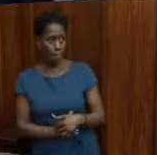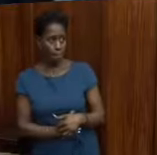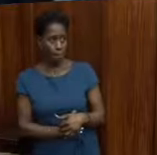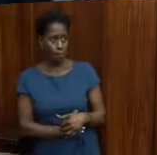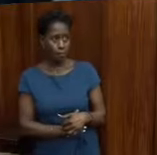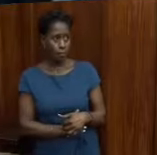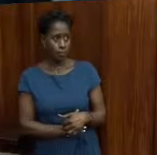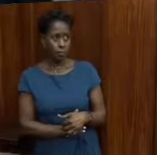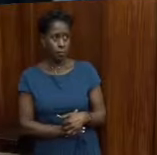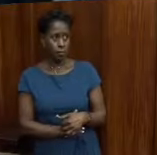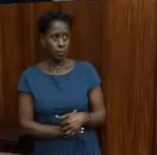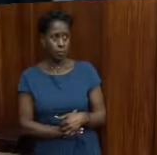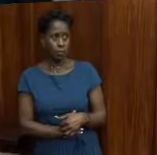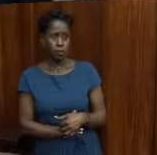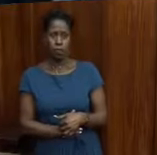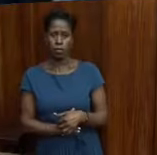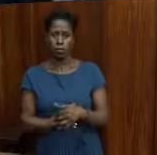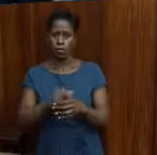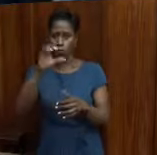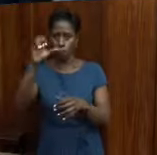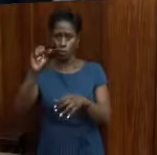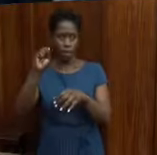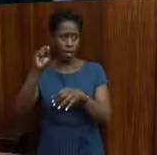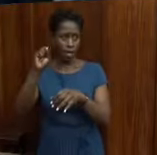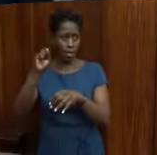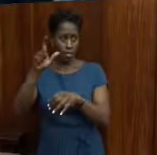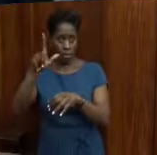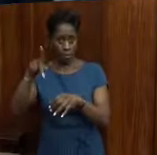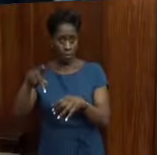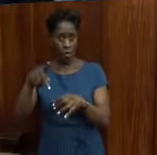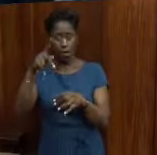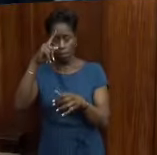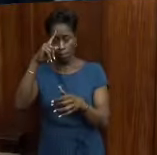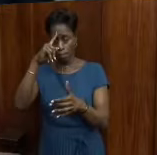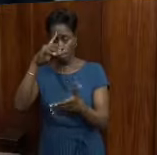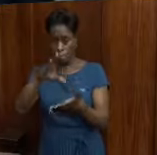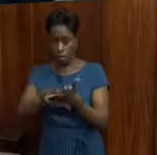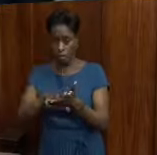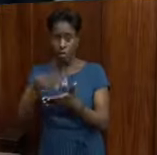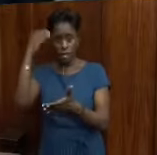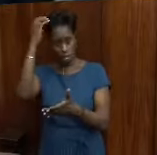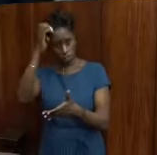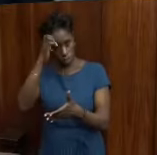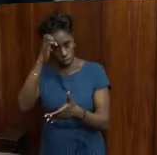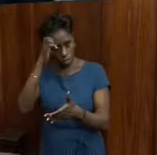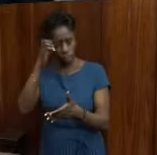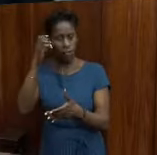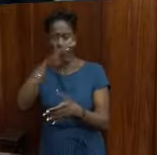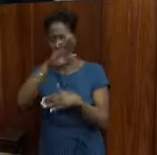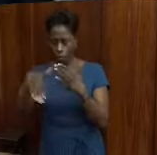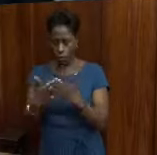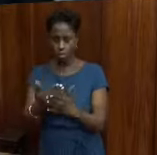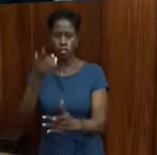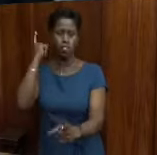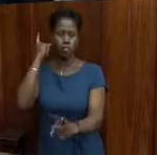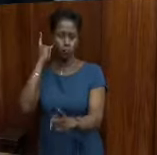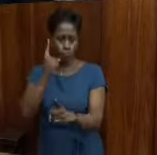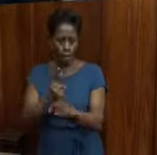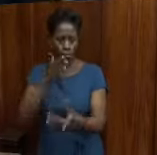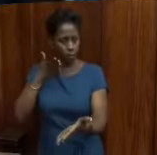Mr. Speaker, the St. Lucia Labour Party believes that education is a right and not a privilege, and a means